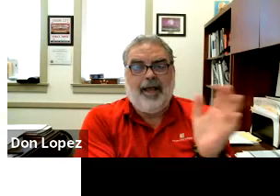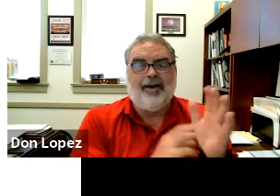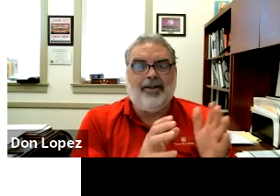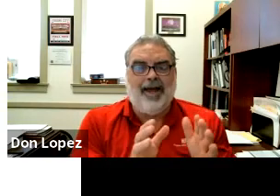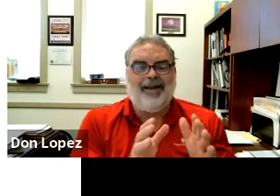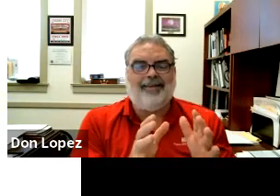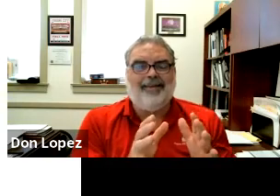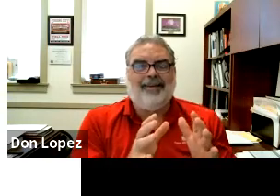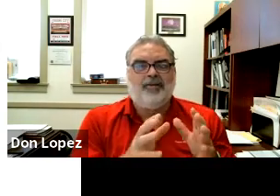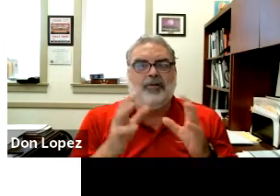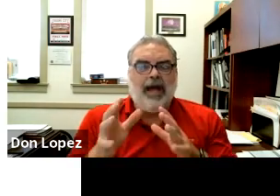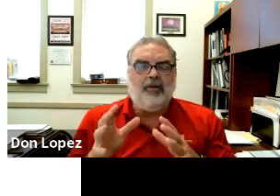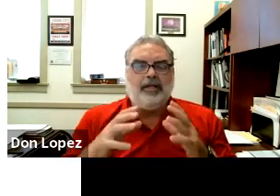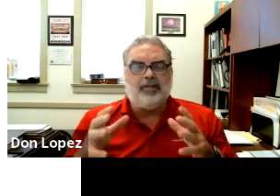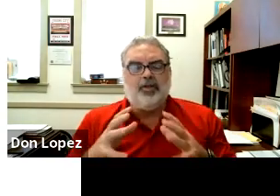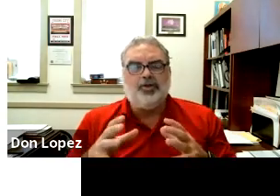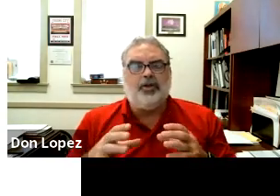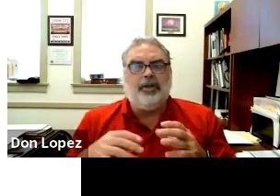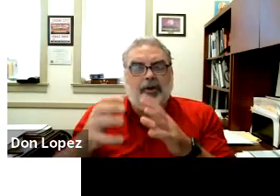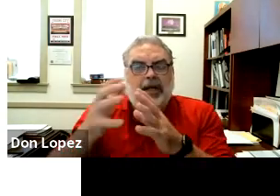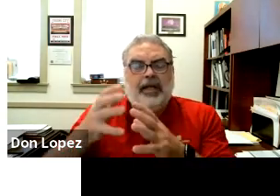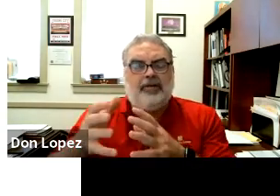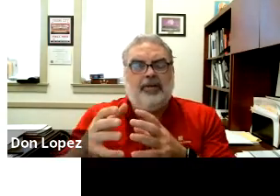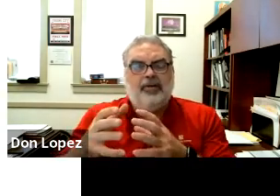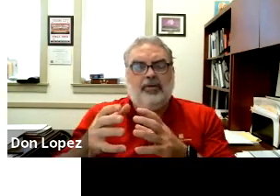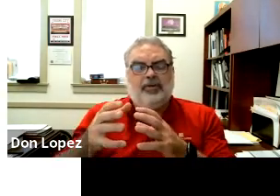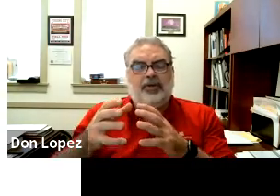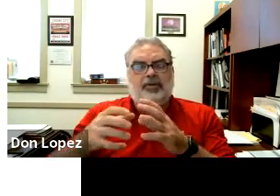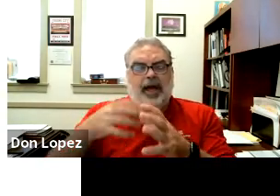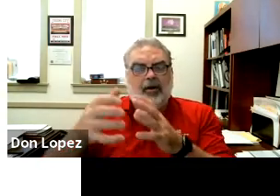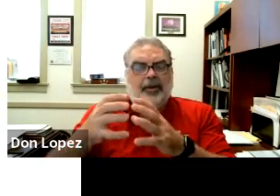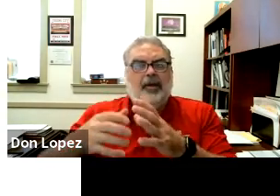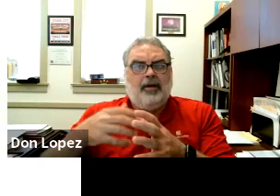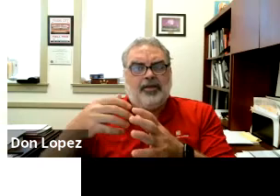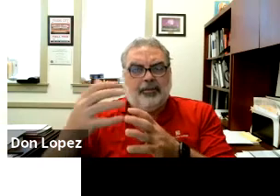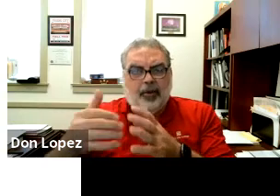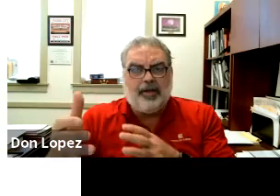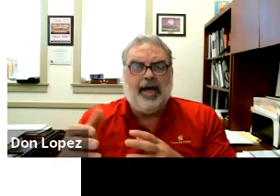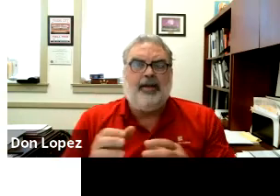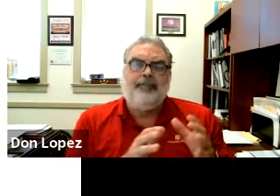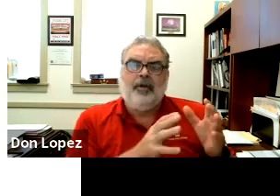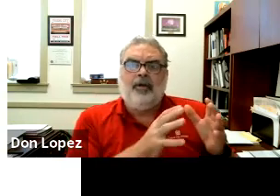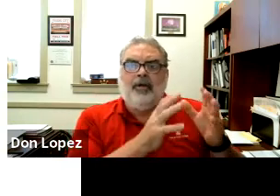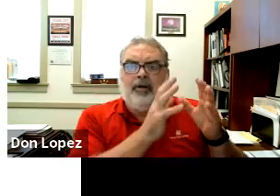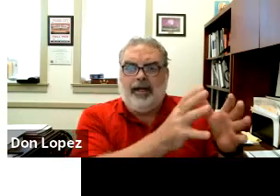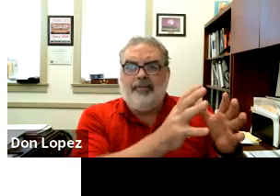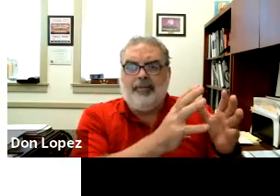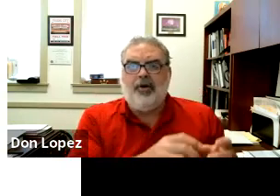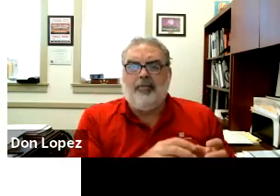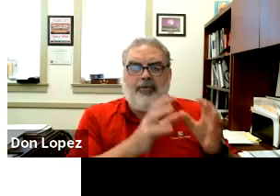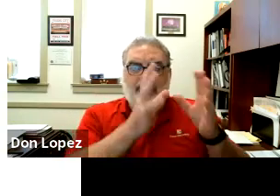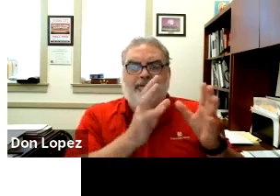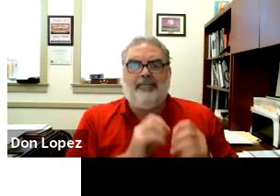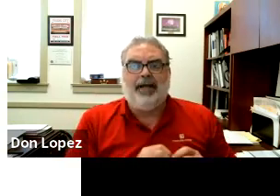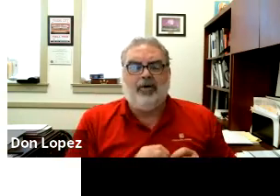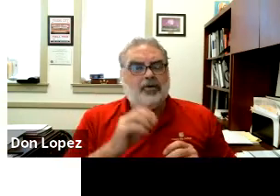didn't plan on that. So now institutionally, we're going to need to help support that. I did my